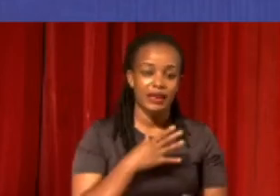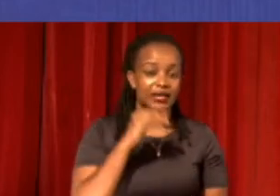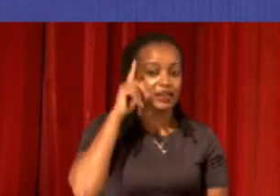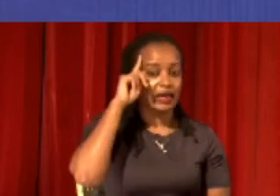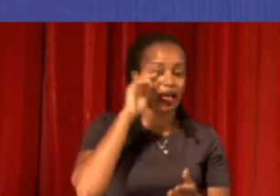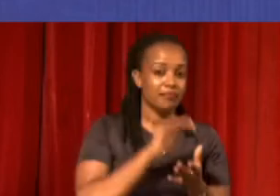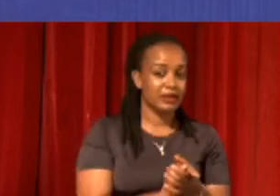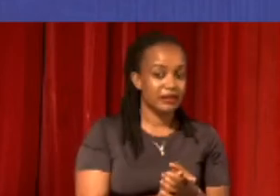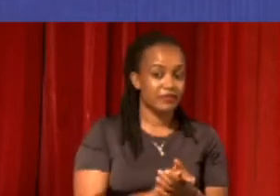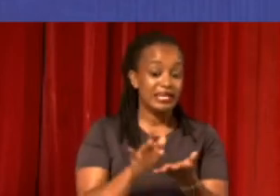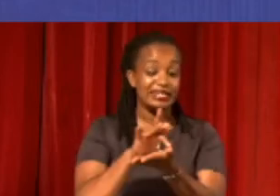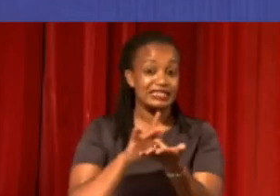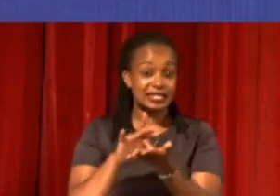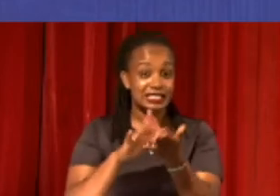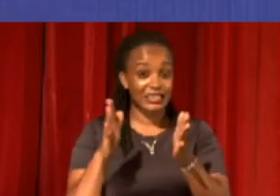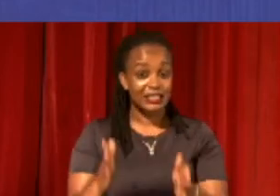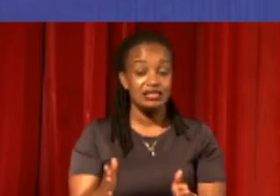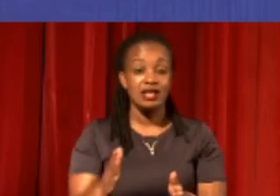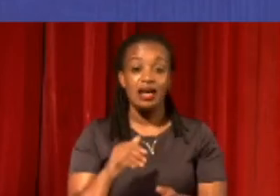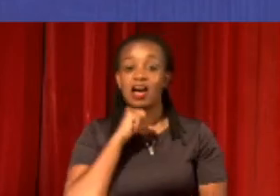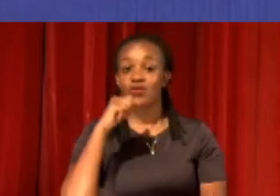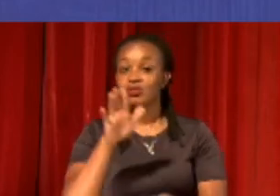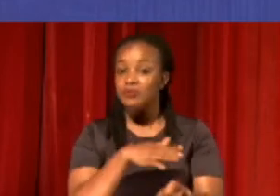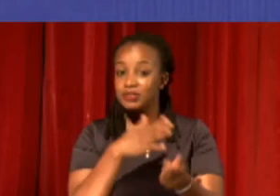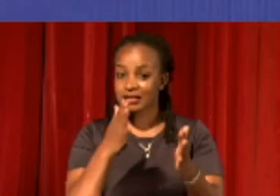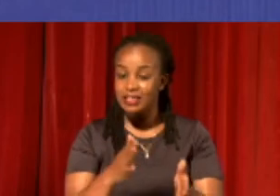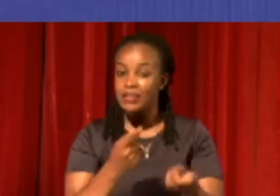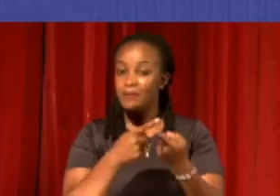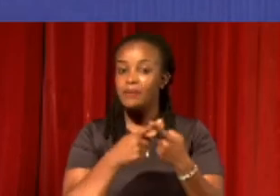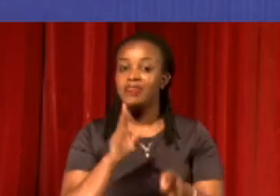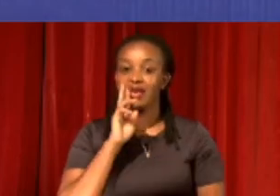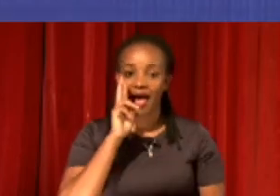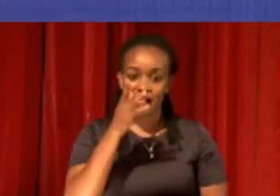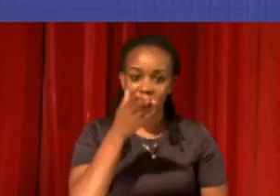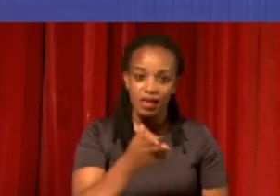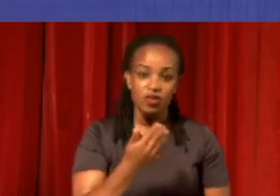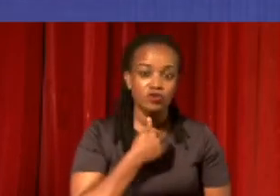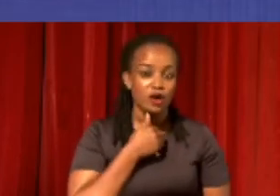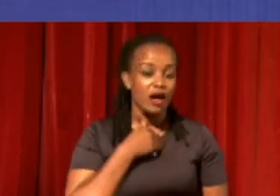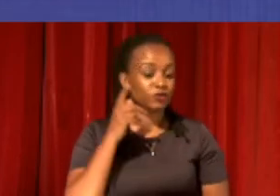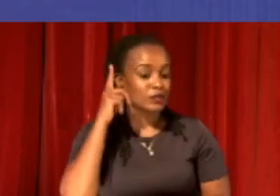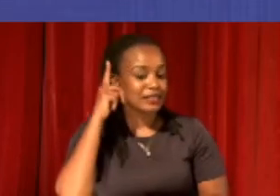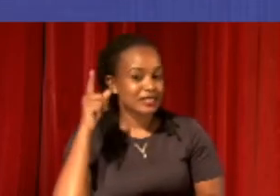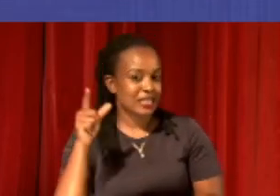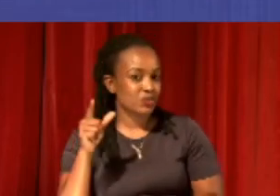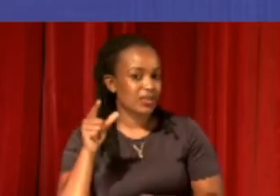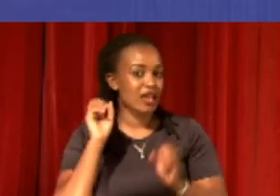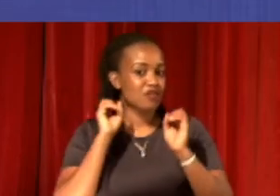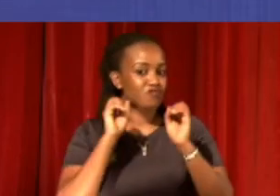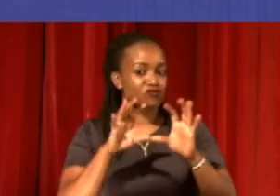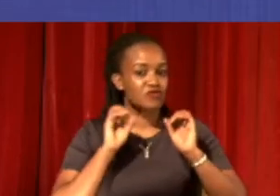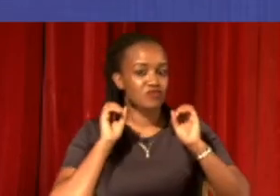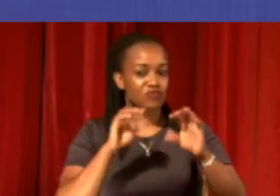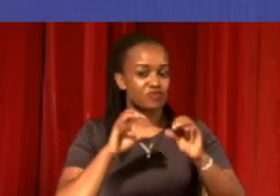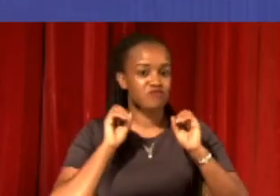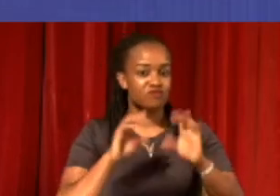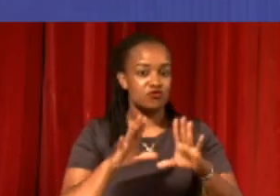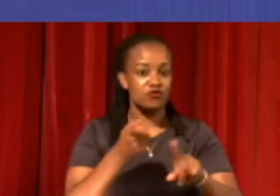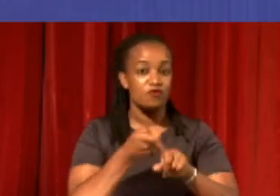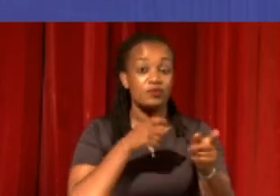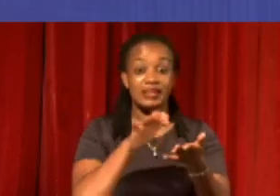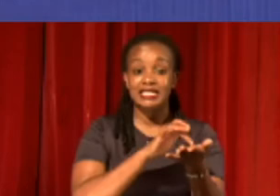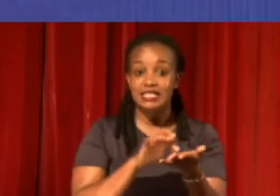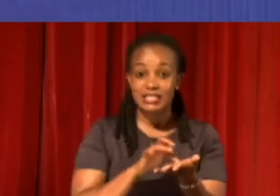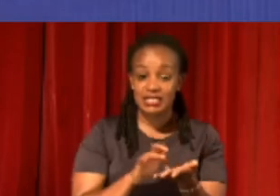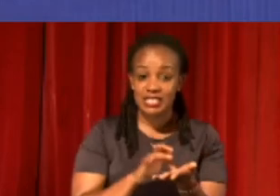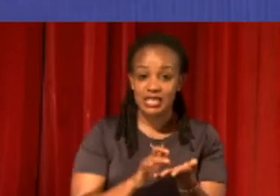DJs are not musicians. They are musicians. They are, yeah. I mean, you have to feel the beat yeah, to get the beat. And that's true. And we've had yeah. DJs that, you know, crossed